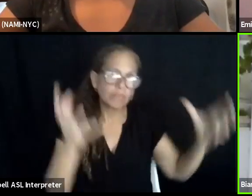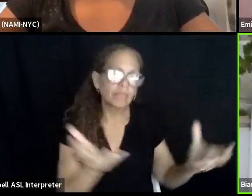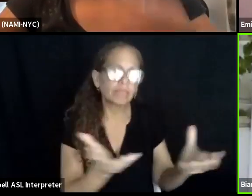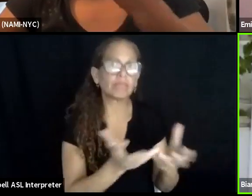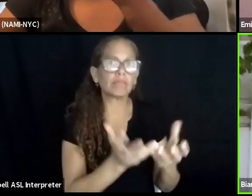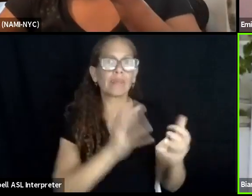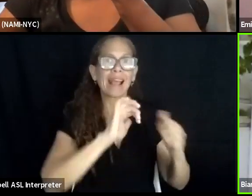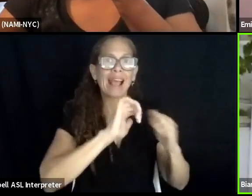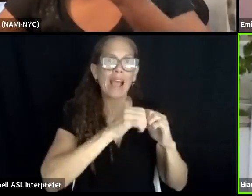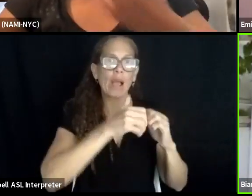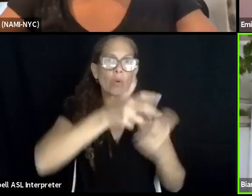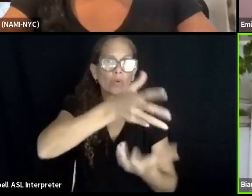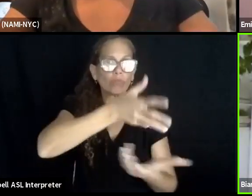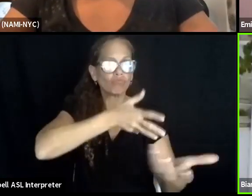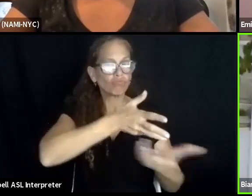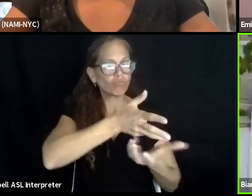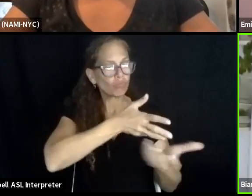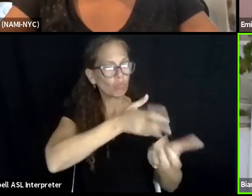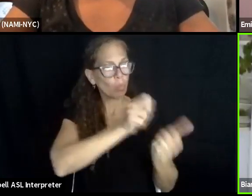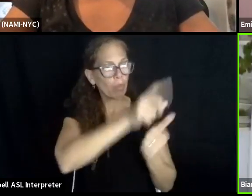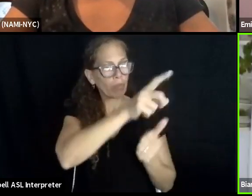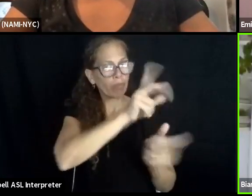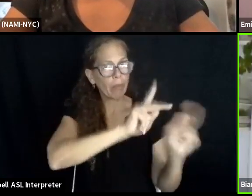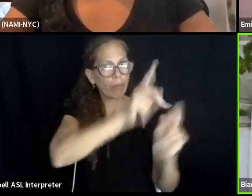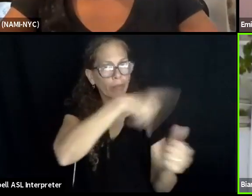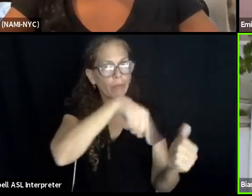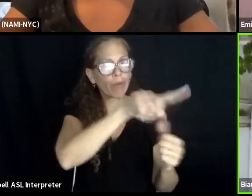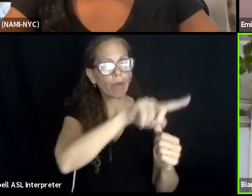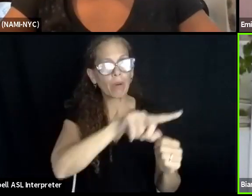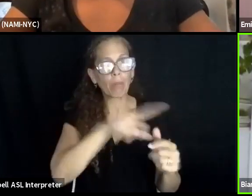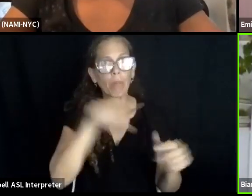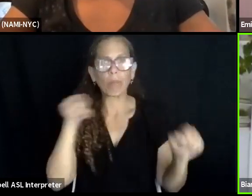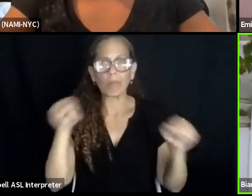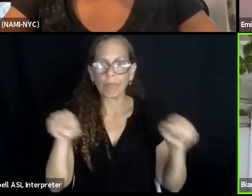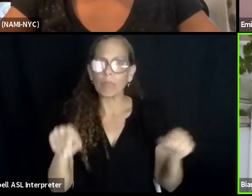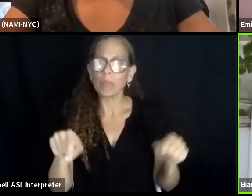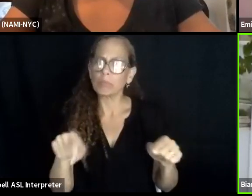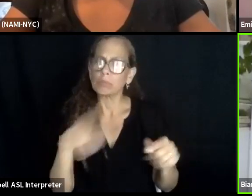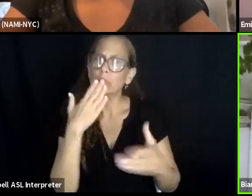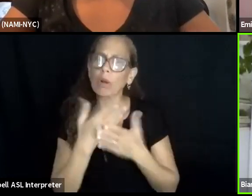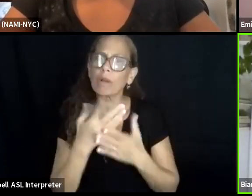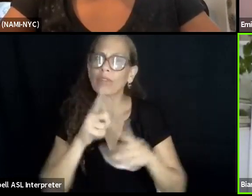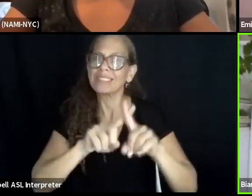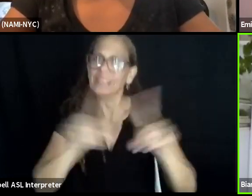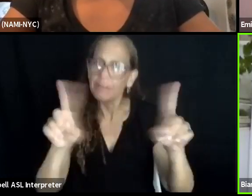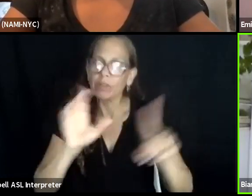those around you. I think both can be extremely useful for different circumstances though. So